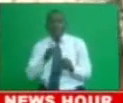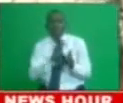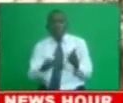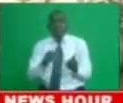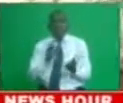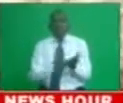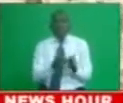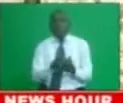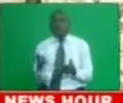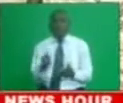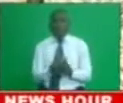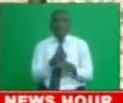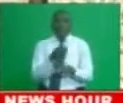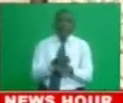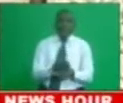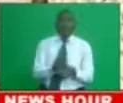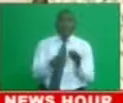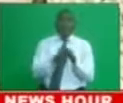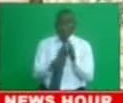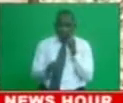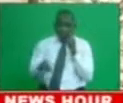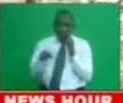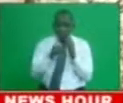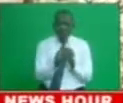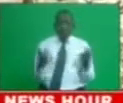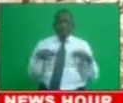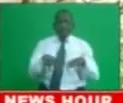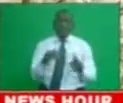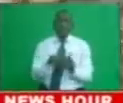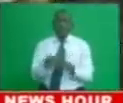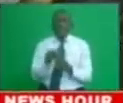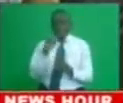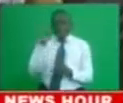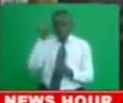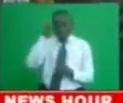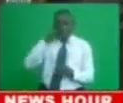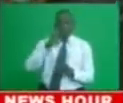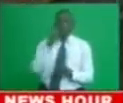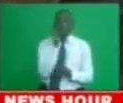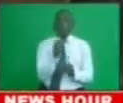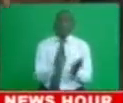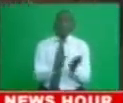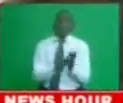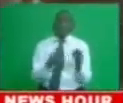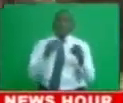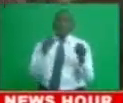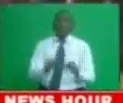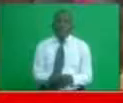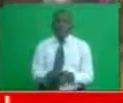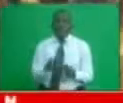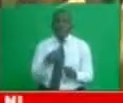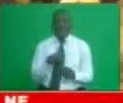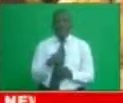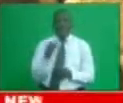of school. After a brush-up, they are reintegrated into the government or private school system. It has